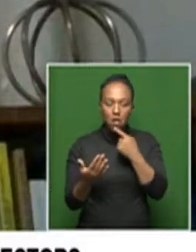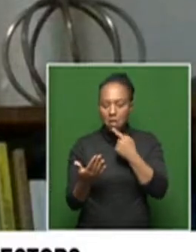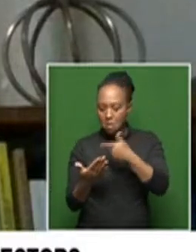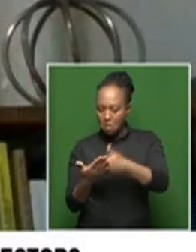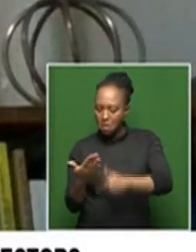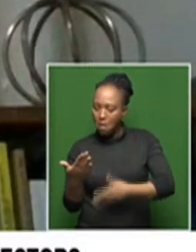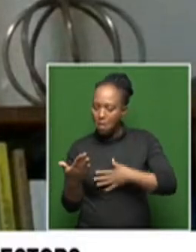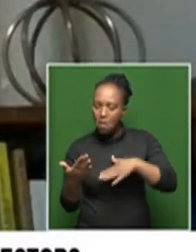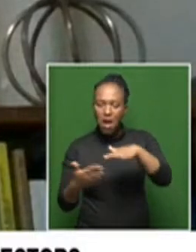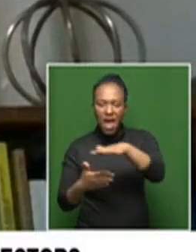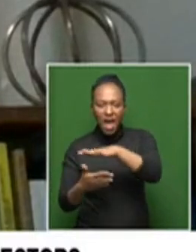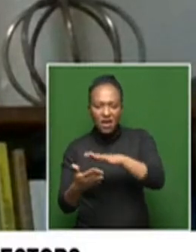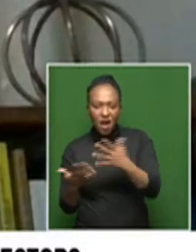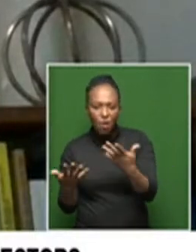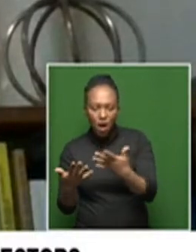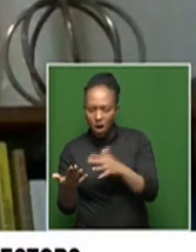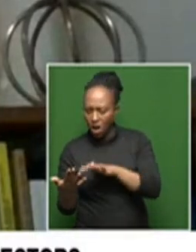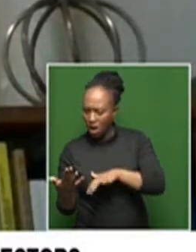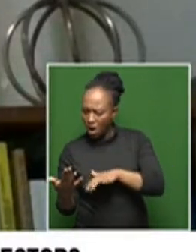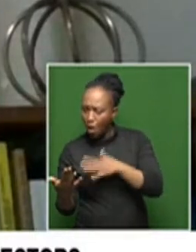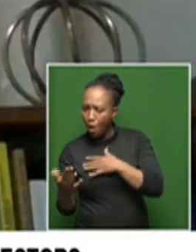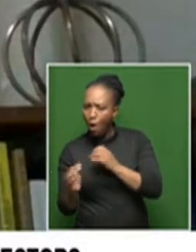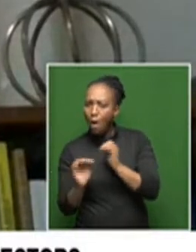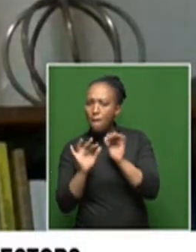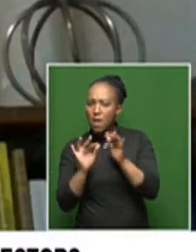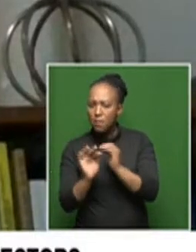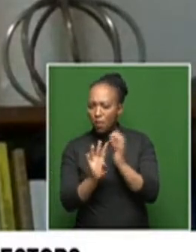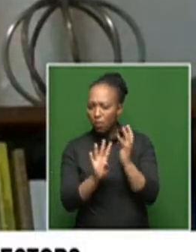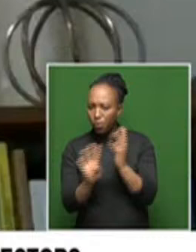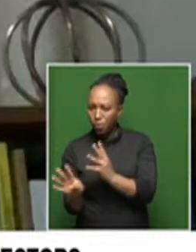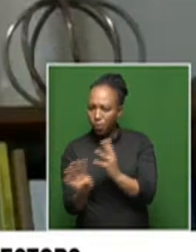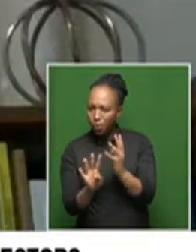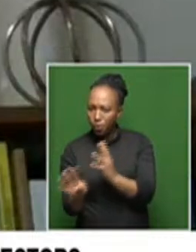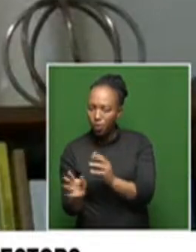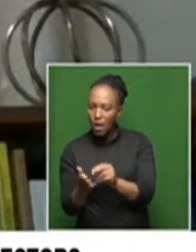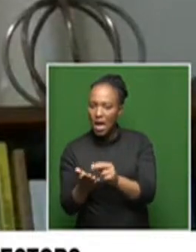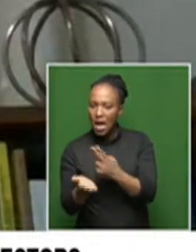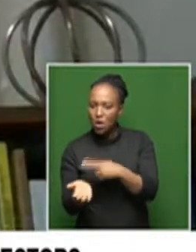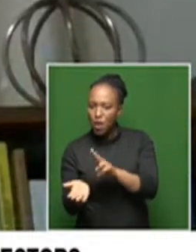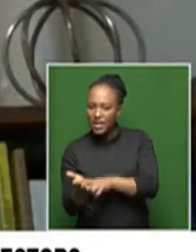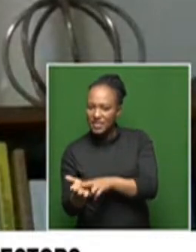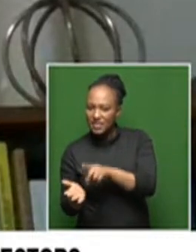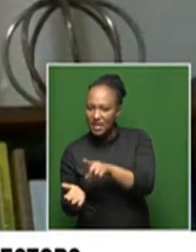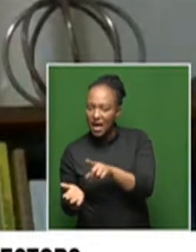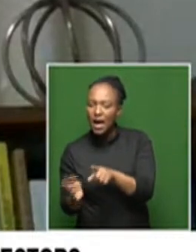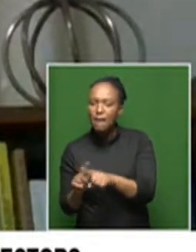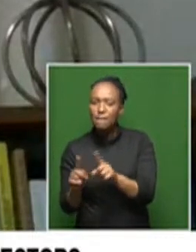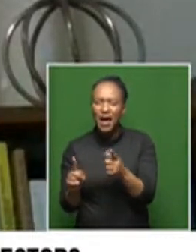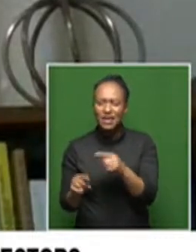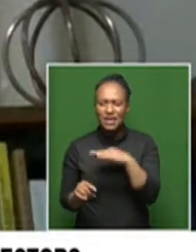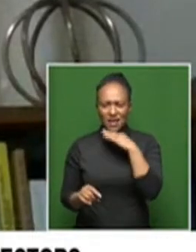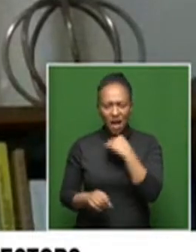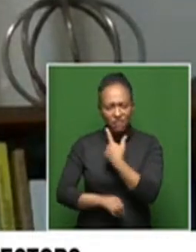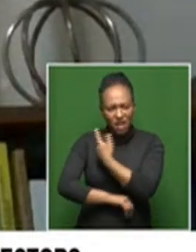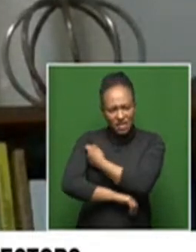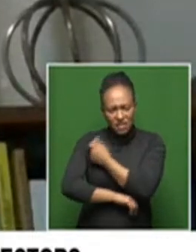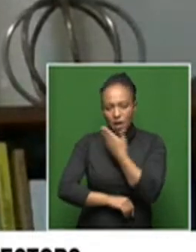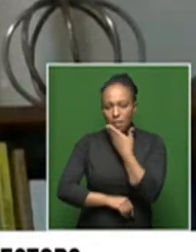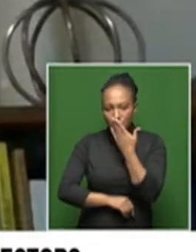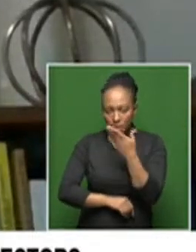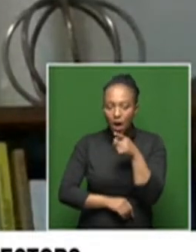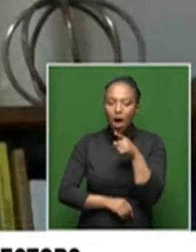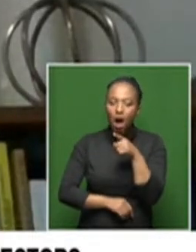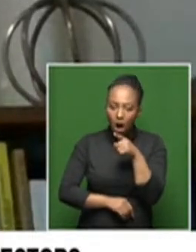where there is a huge number of people that's registered, but there's not enough vaccination sites, so that we